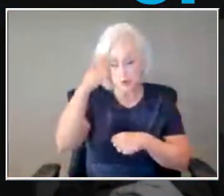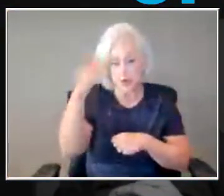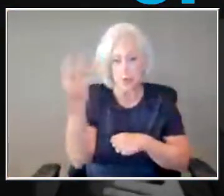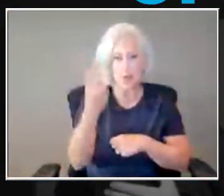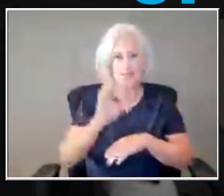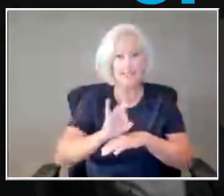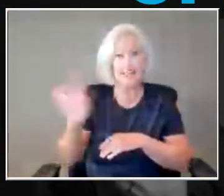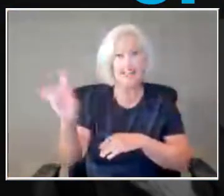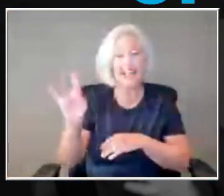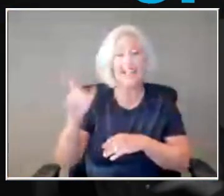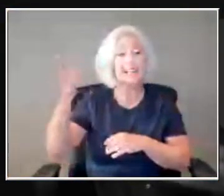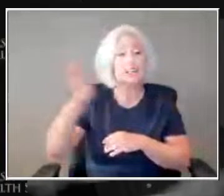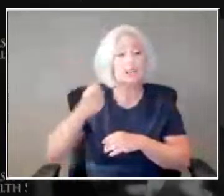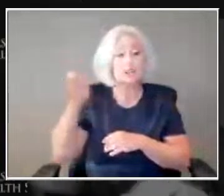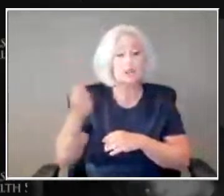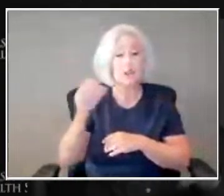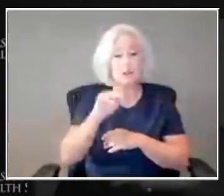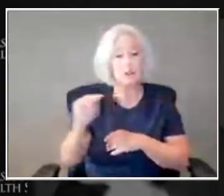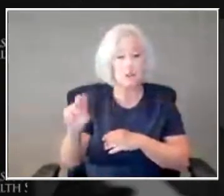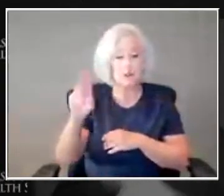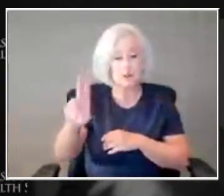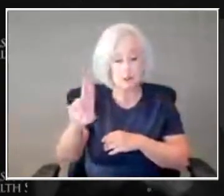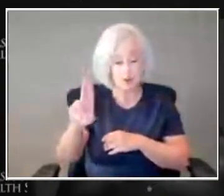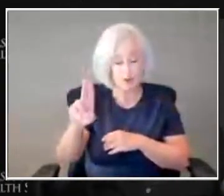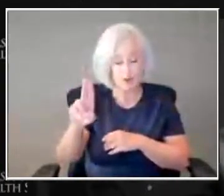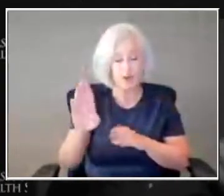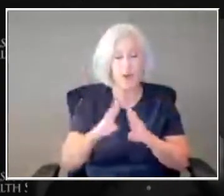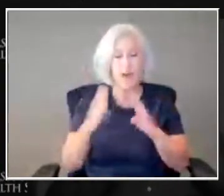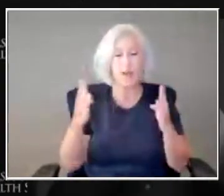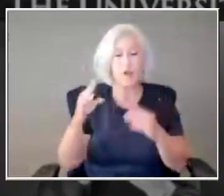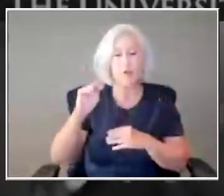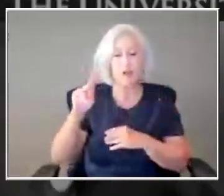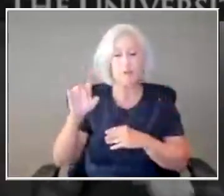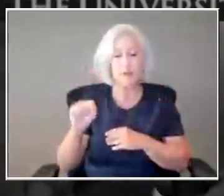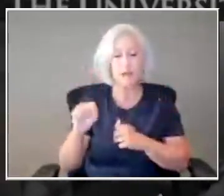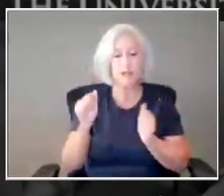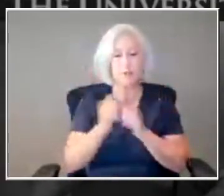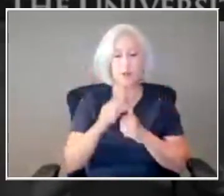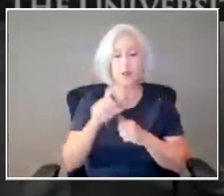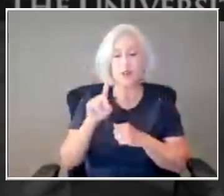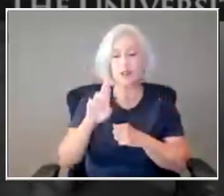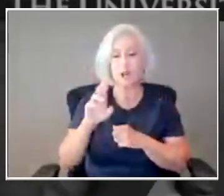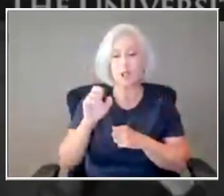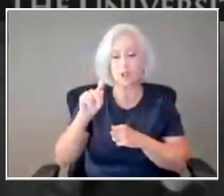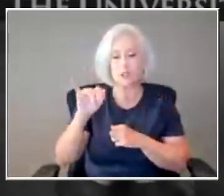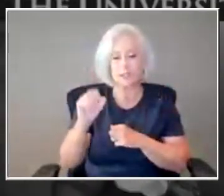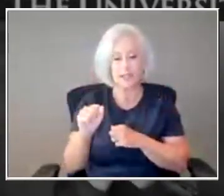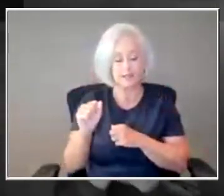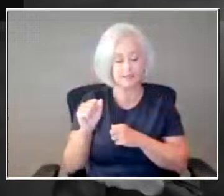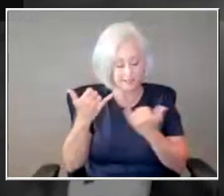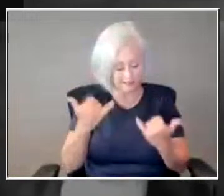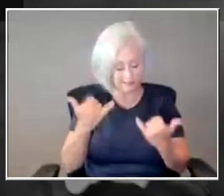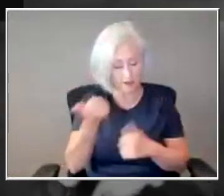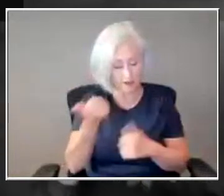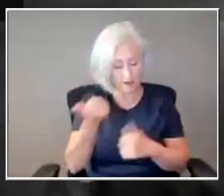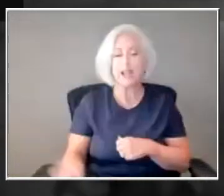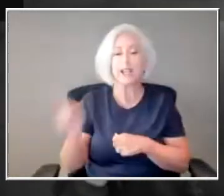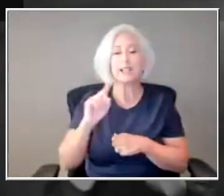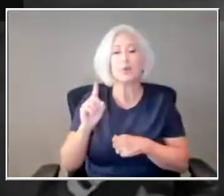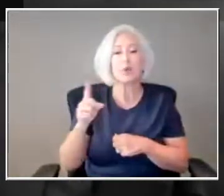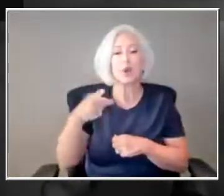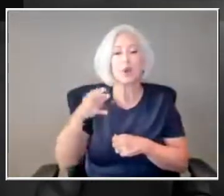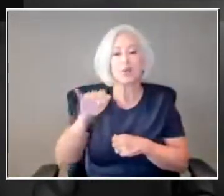Subscribe to our Morning Medical Update and Open Mics with Dr. Stites podcast. Now, everywhere podcasts are